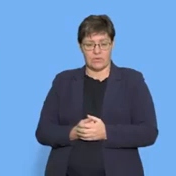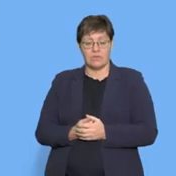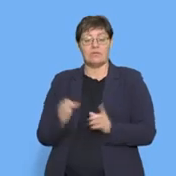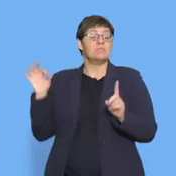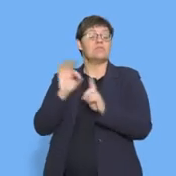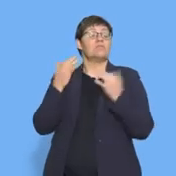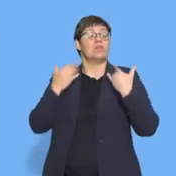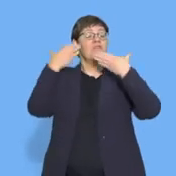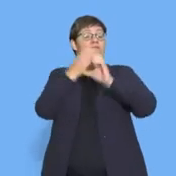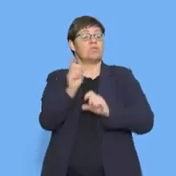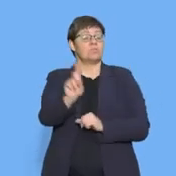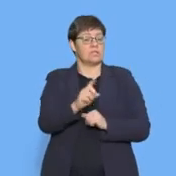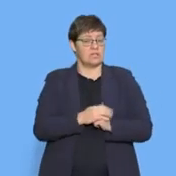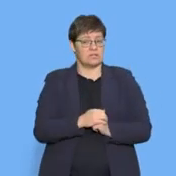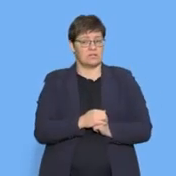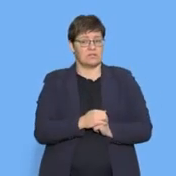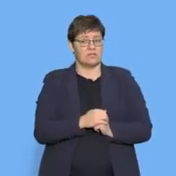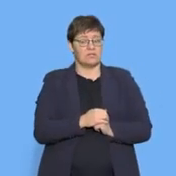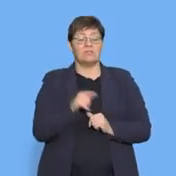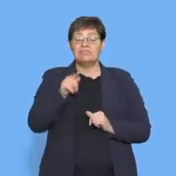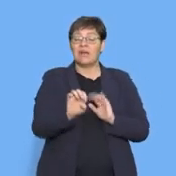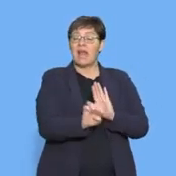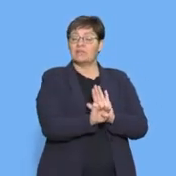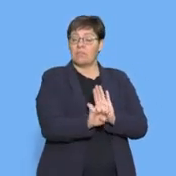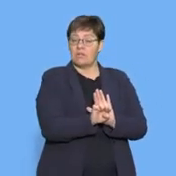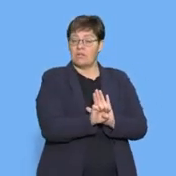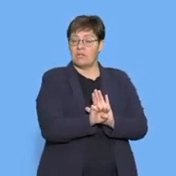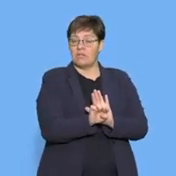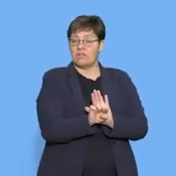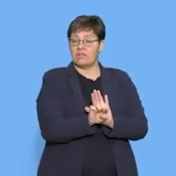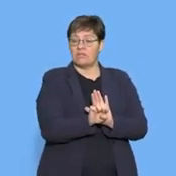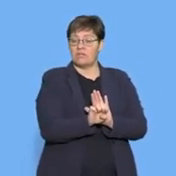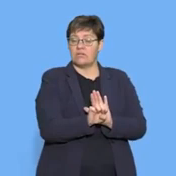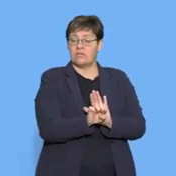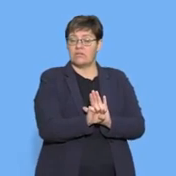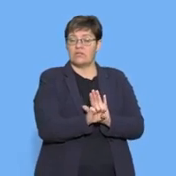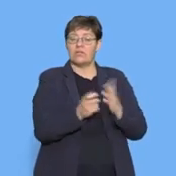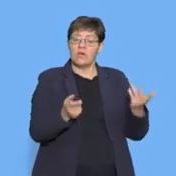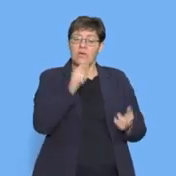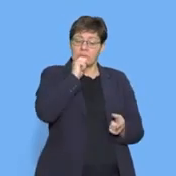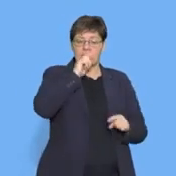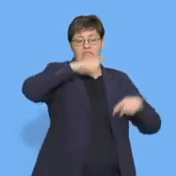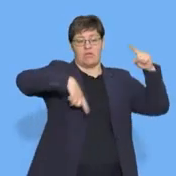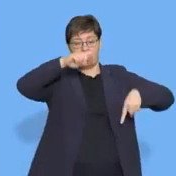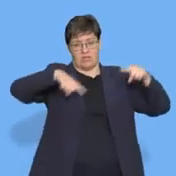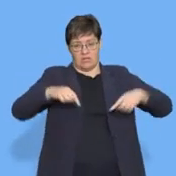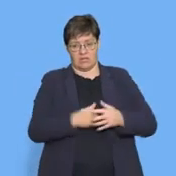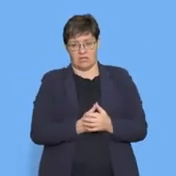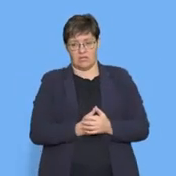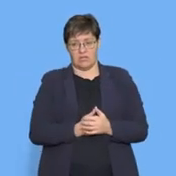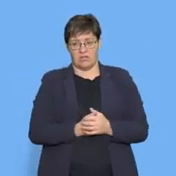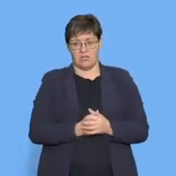specifically, today we're going to focus on those examples that require us to use variables. There's